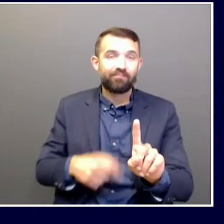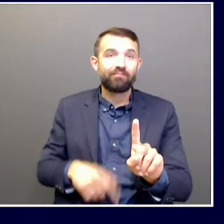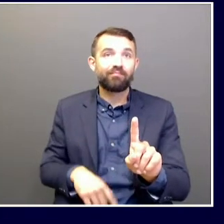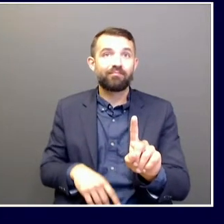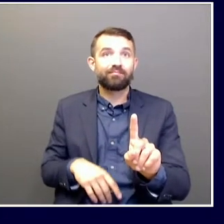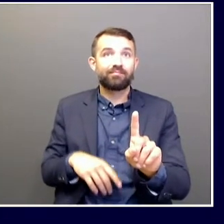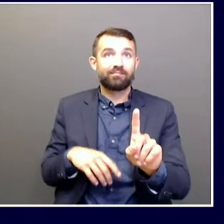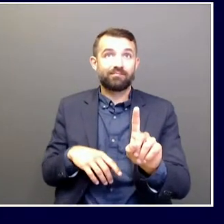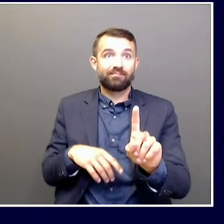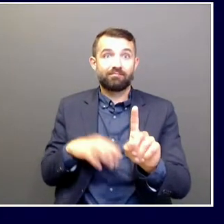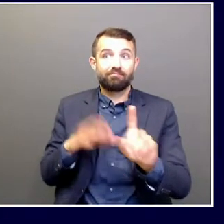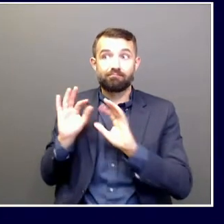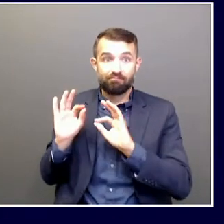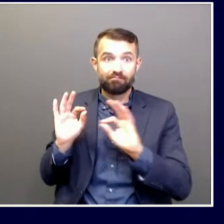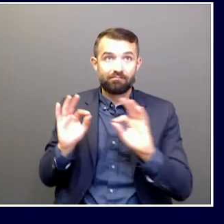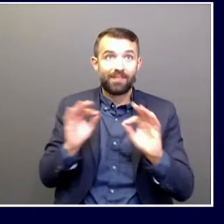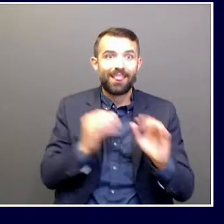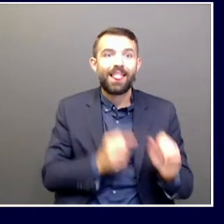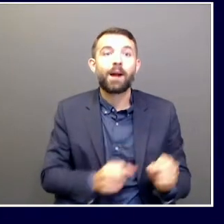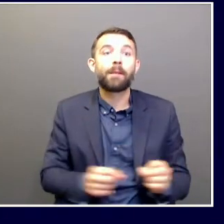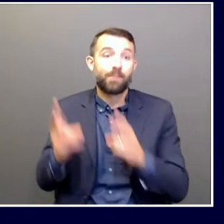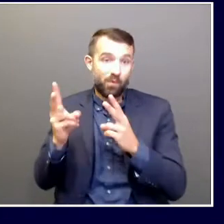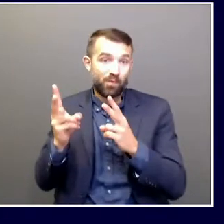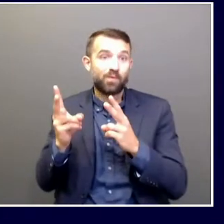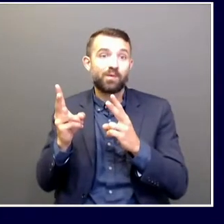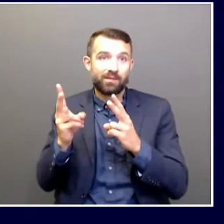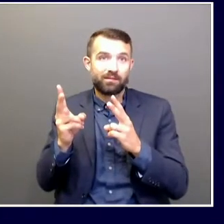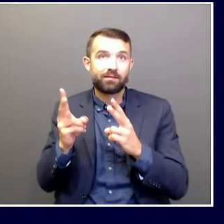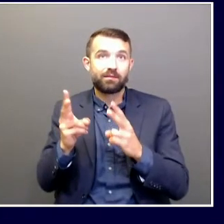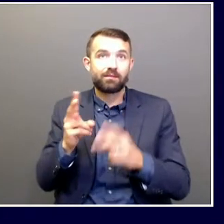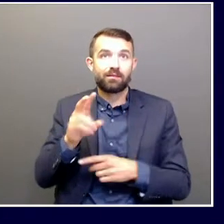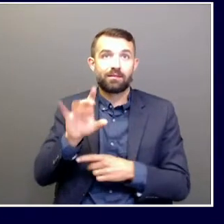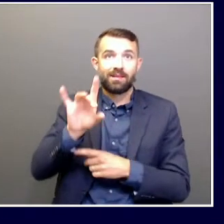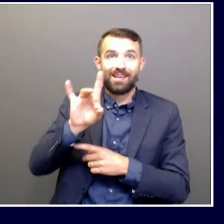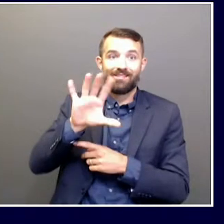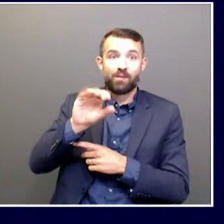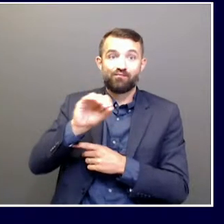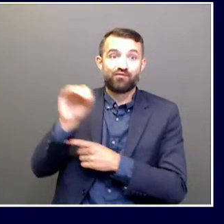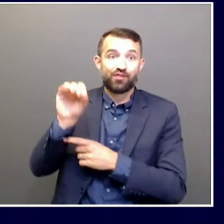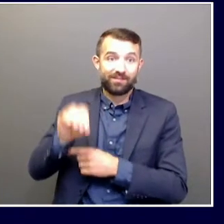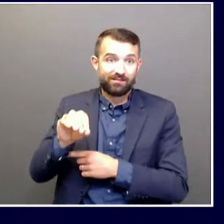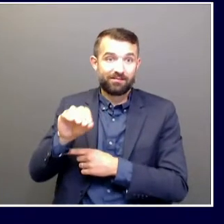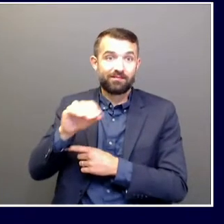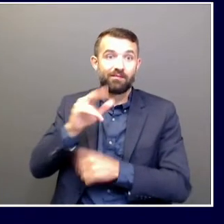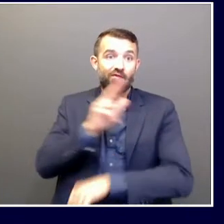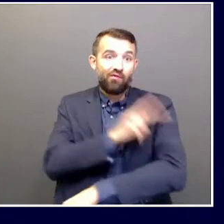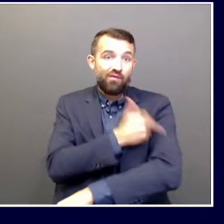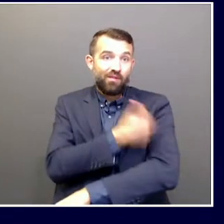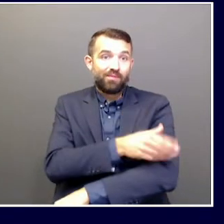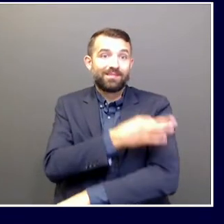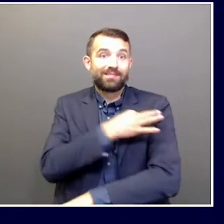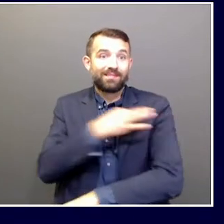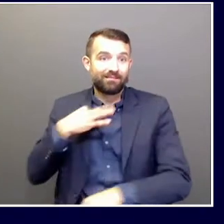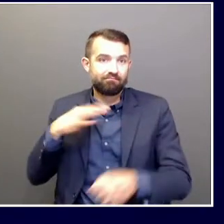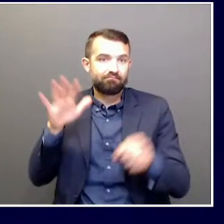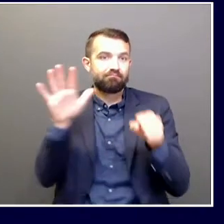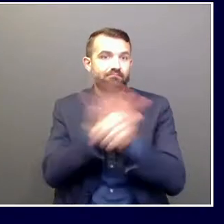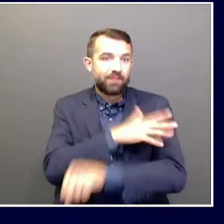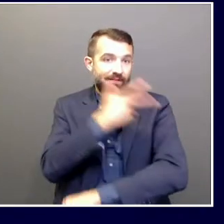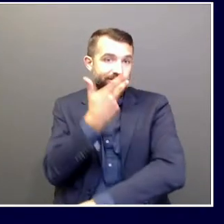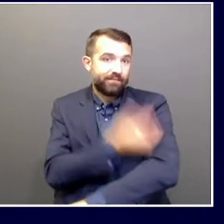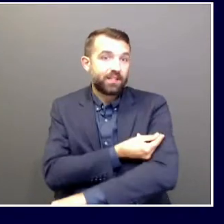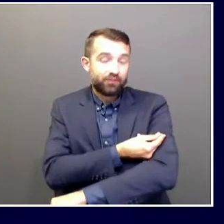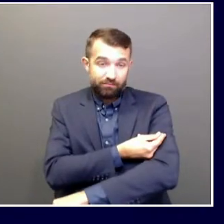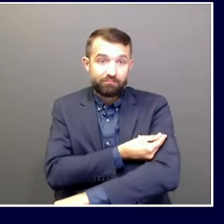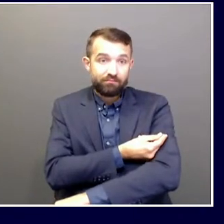August 31st, 85% of staff in hospitals were fully vaccinated, as well as